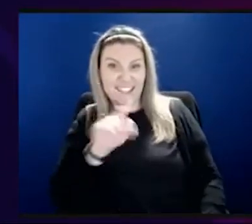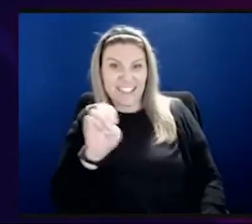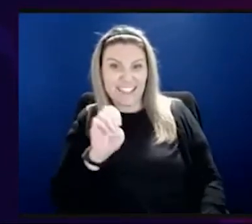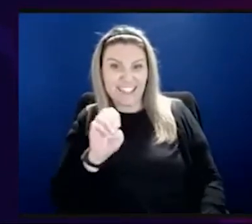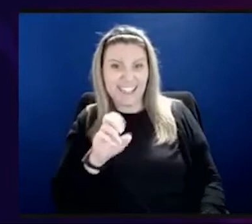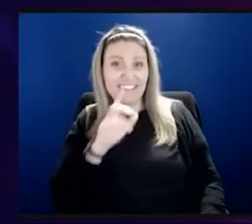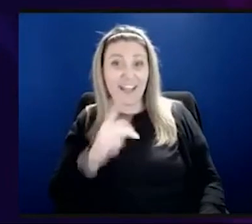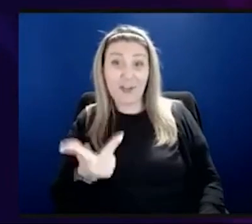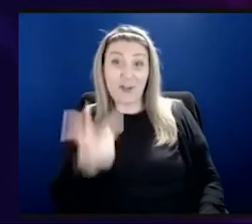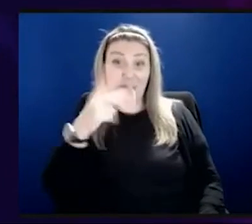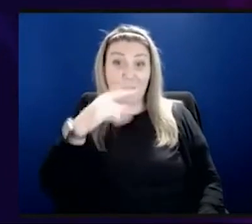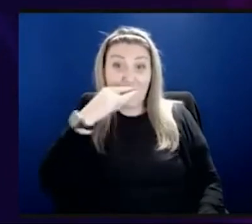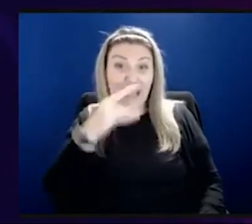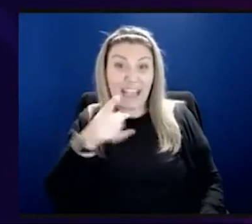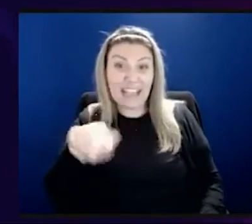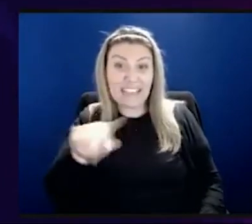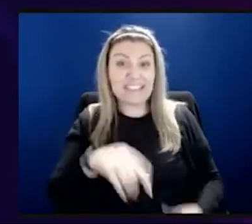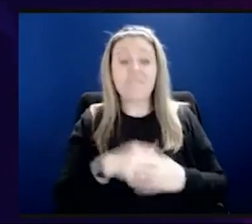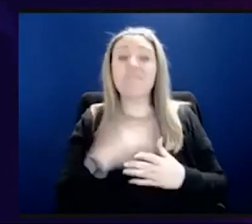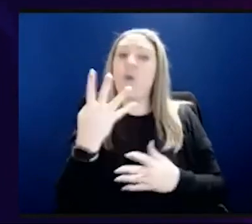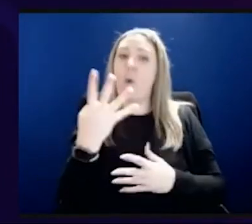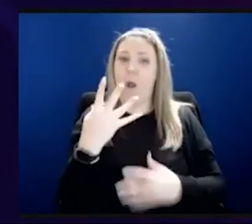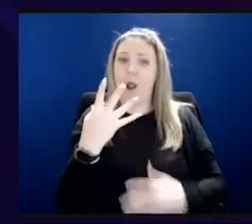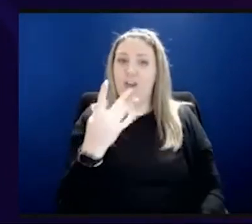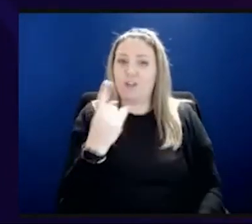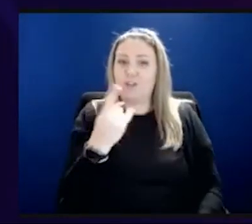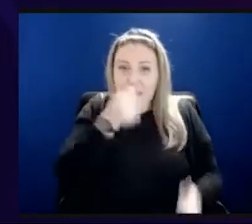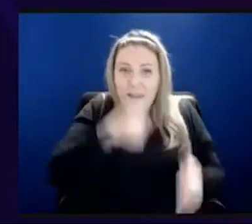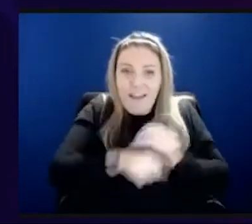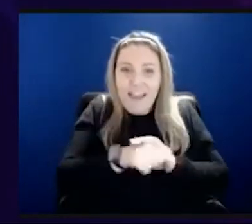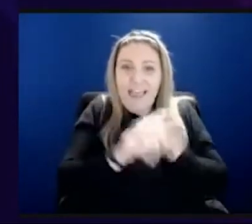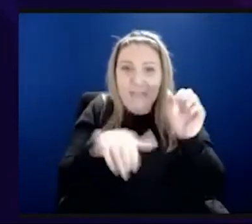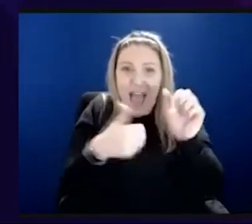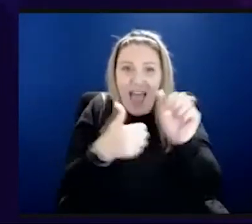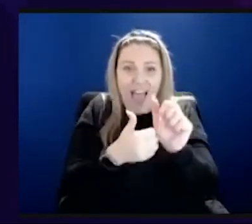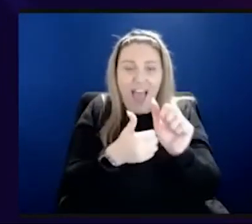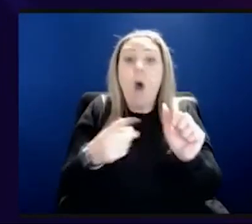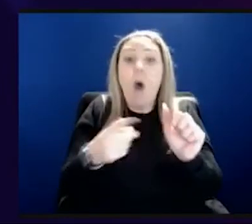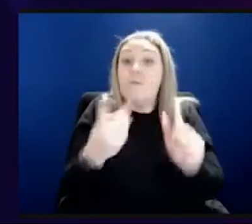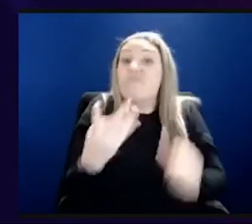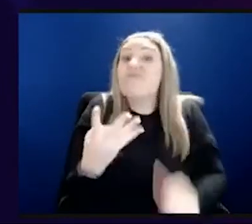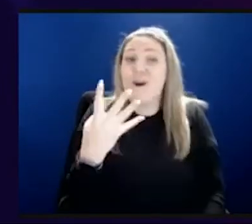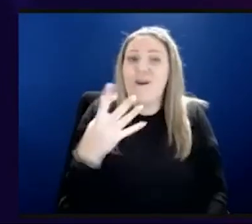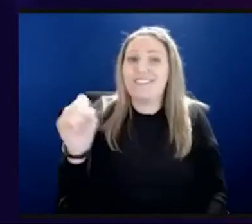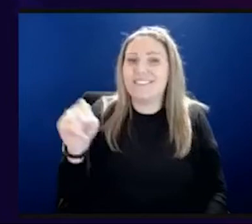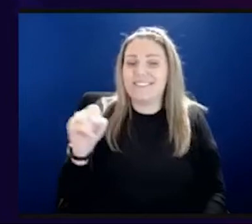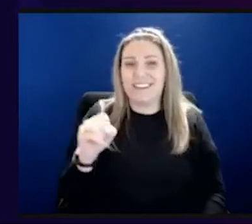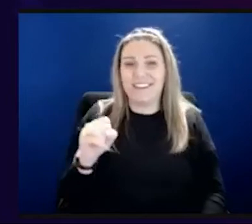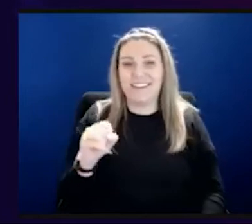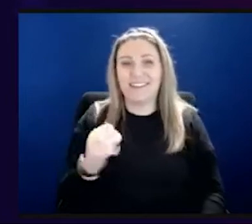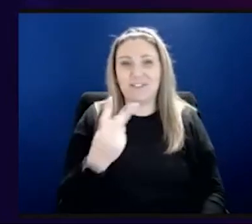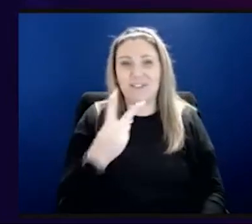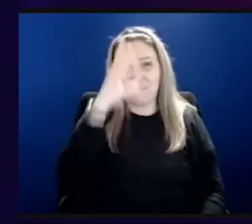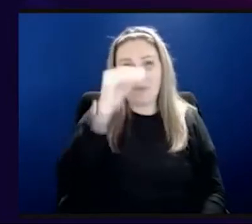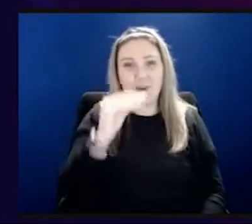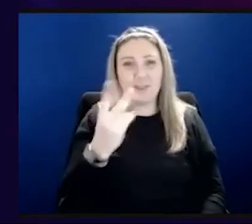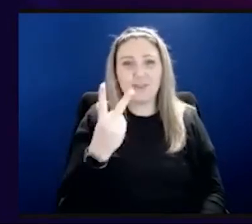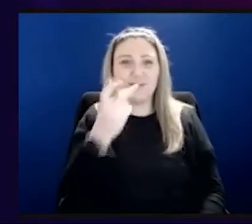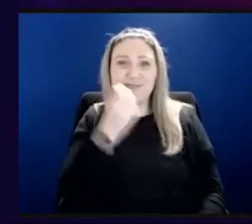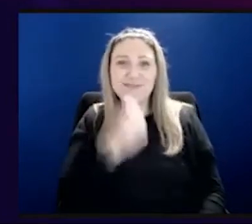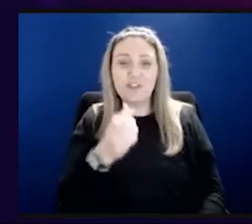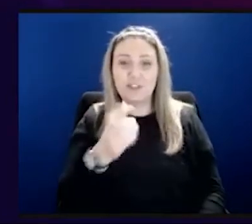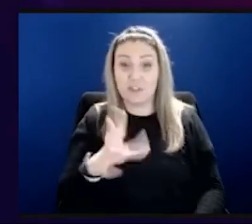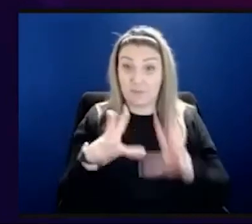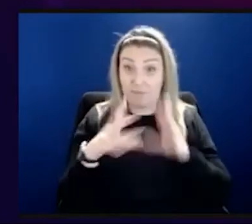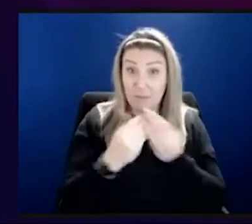day. 3 kids, yeah, right? 4. There's one hiding in the background there. So Oh, 4. Yeah, there's 2 boys and 2 girls. And you're a family of doctors. Your wife's